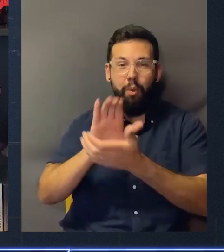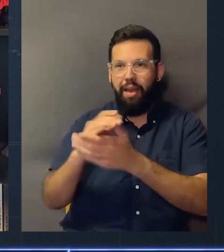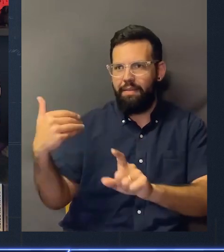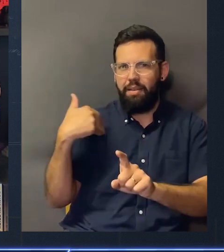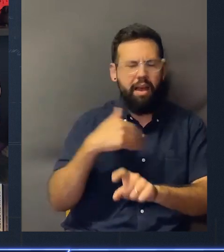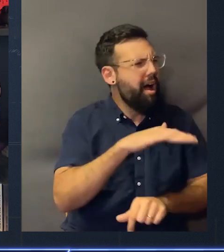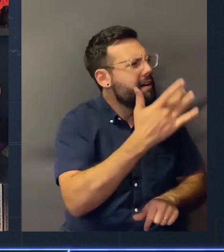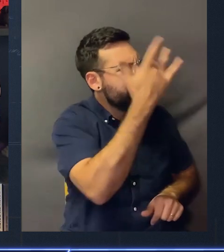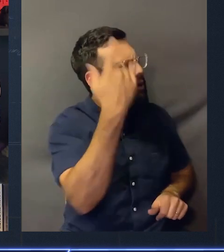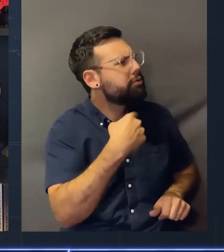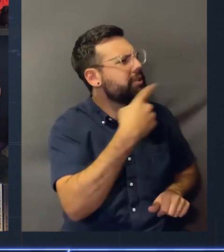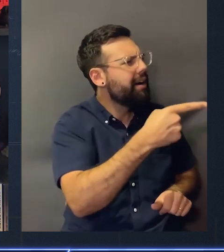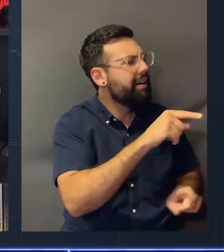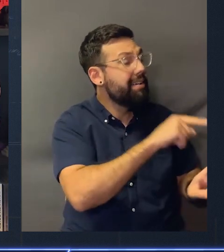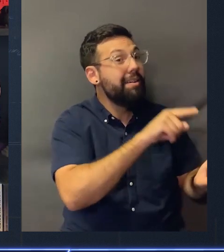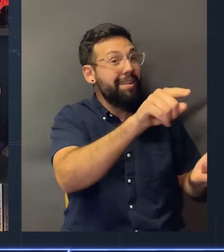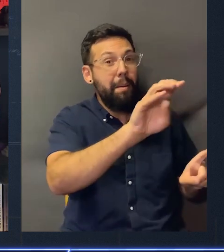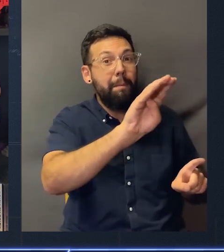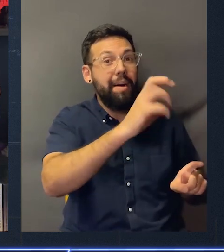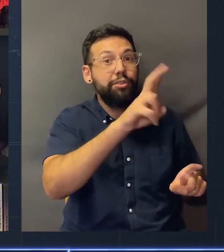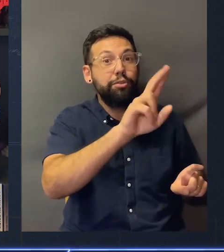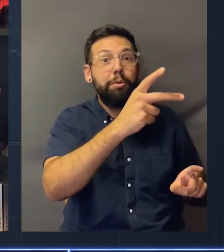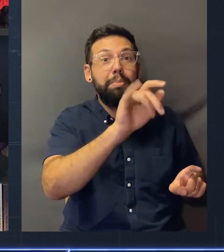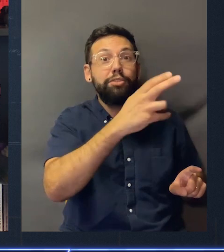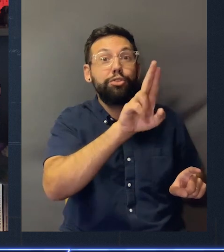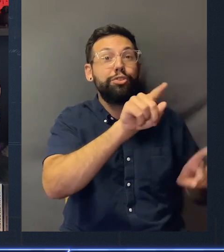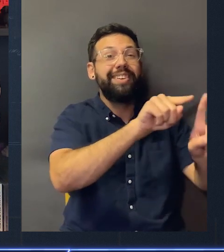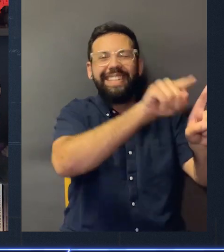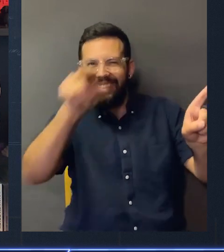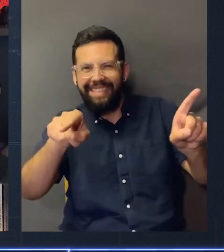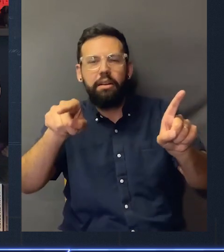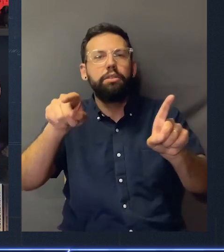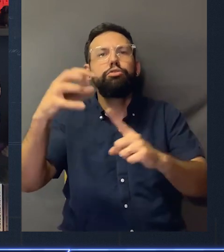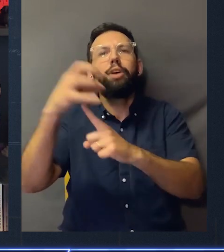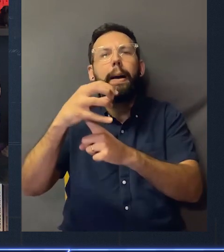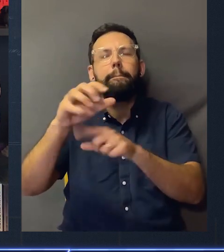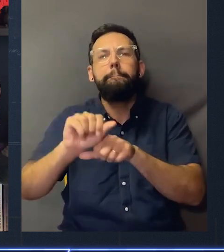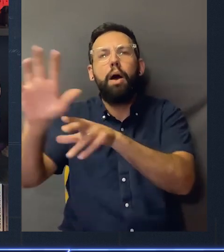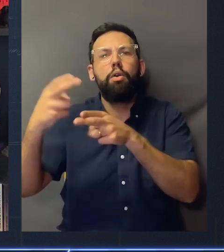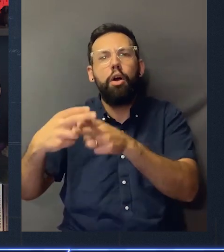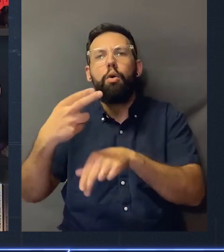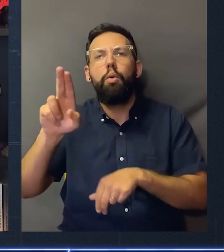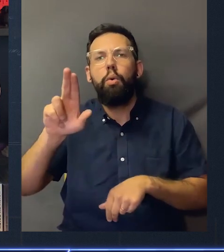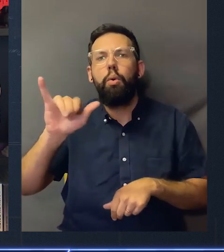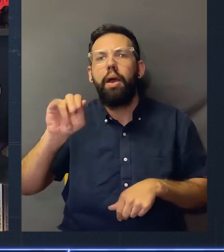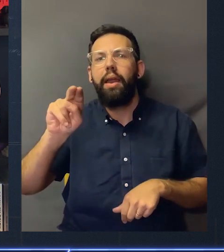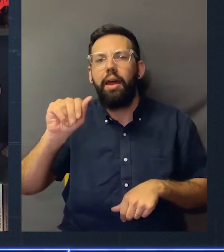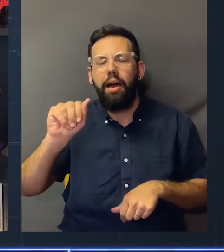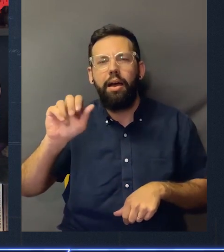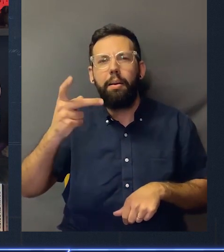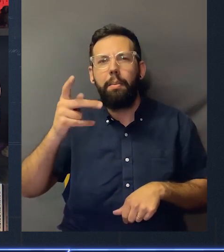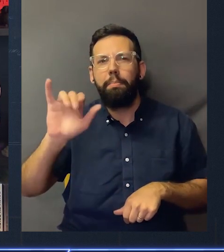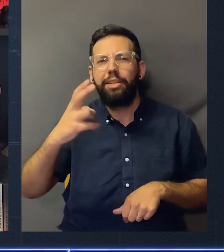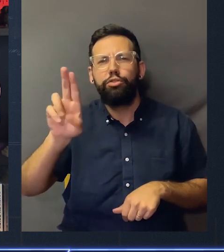oh, I forgot to almost tell you, but right next to Machu Picchu is this unbelievably awesome mountain called Huayna Picchu, and it's got some